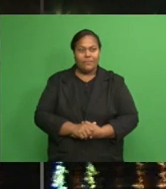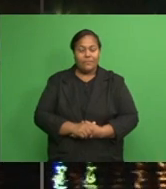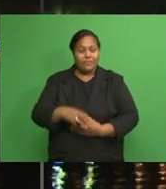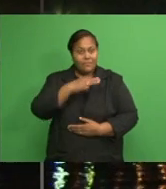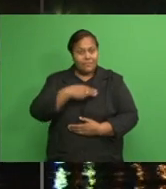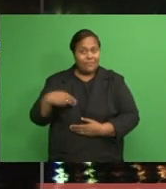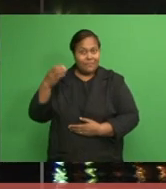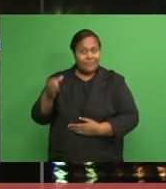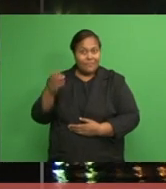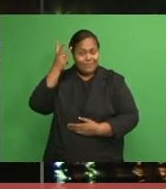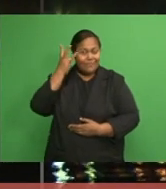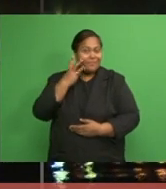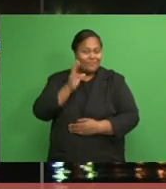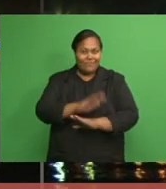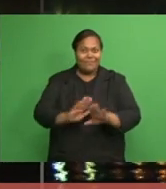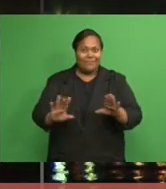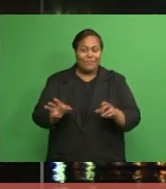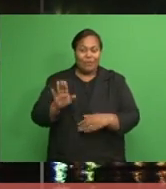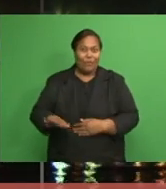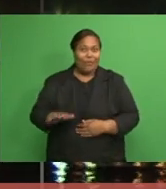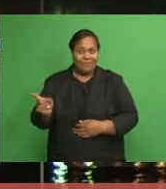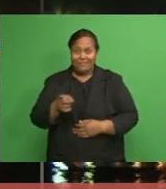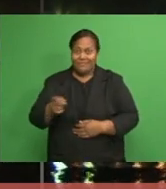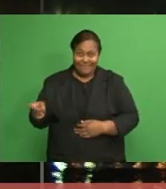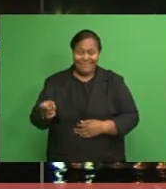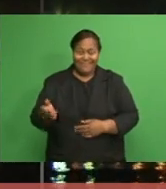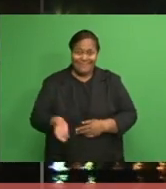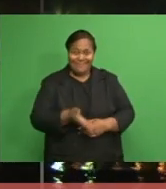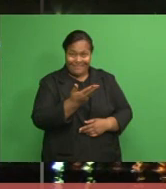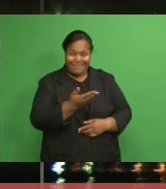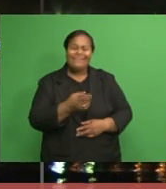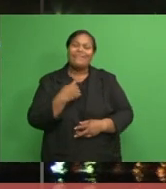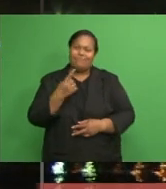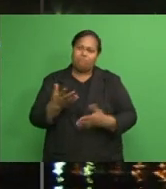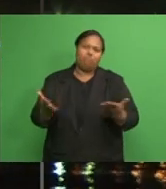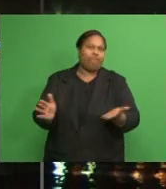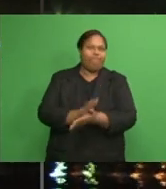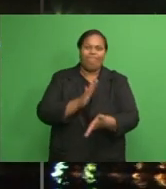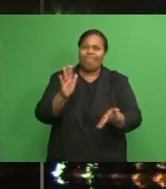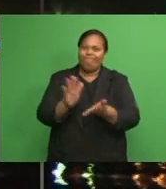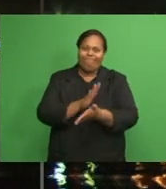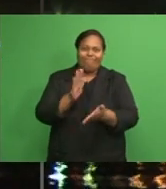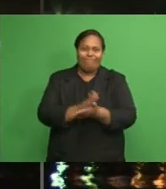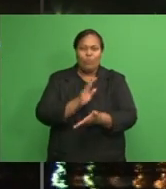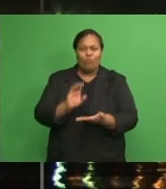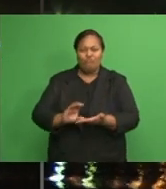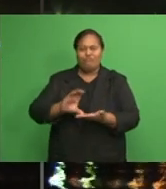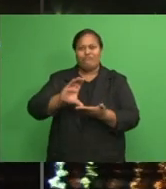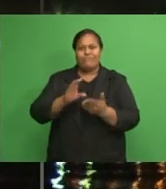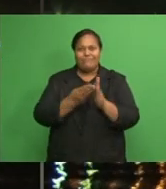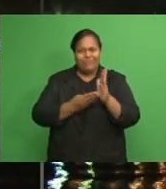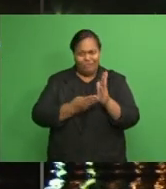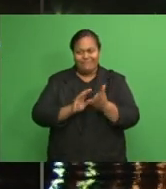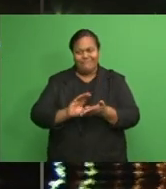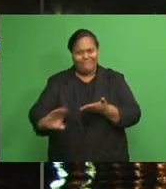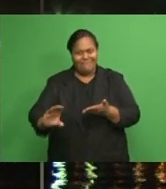Minister for Women, Children and Poverty Alleviation, Meriseni Vuniwanga, says she is grateful for an increased allocation in the new budget.